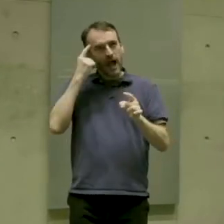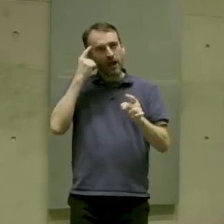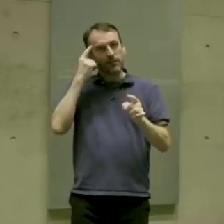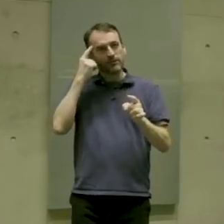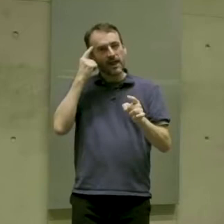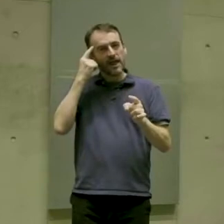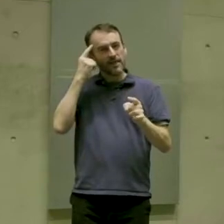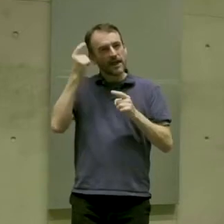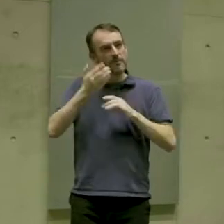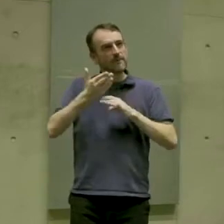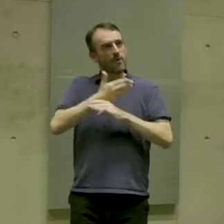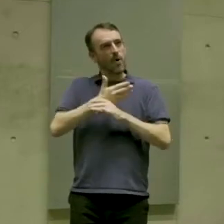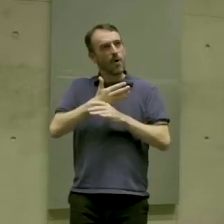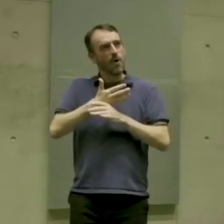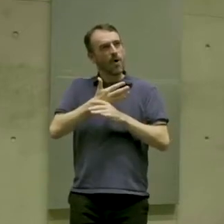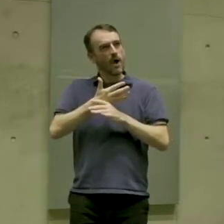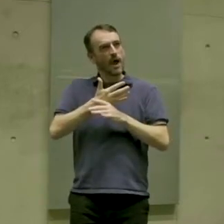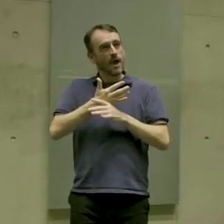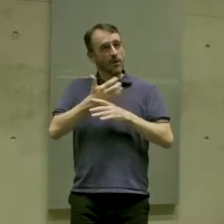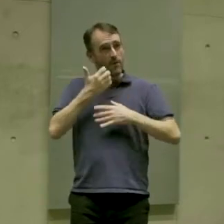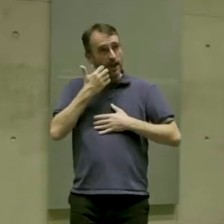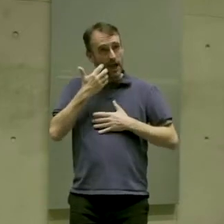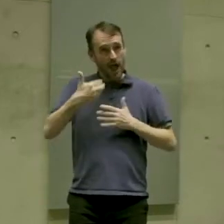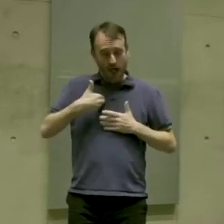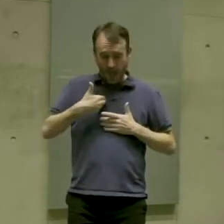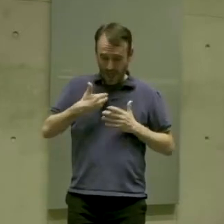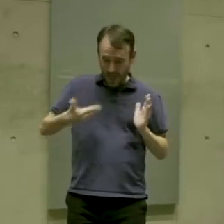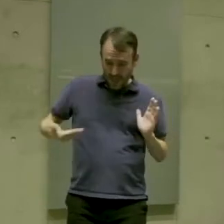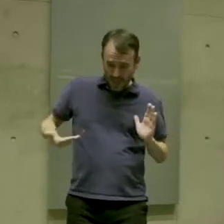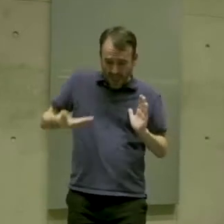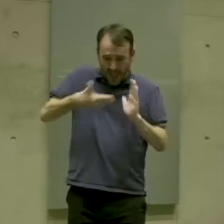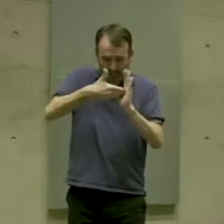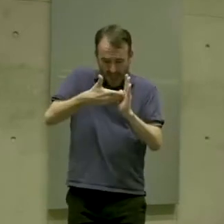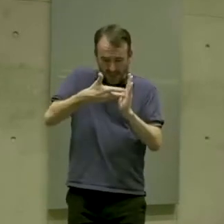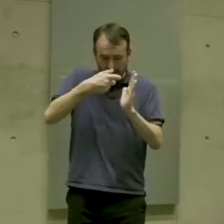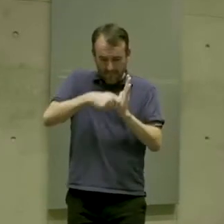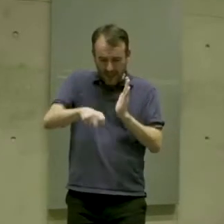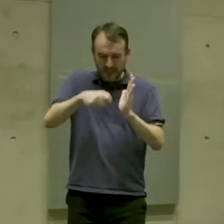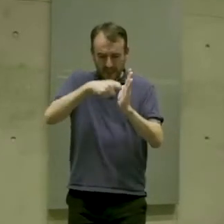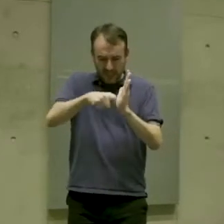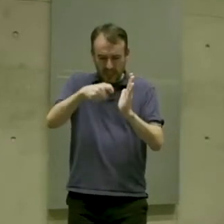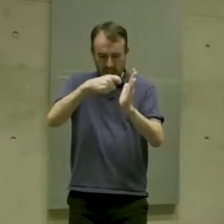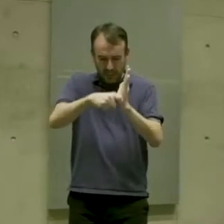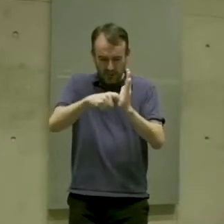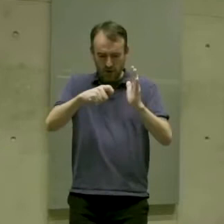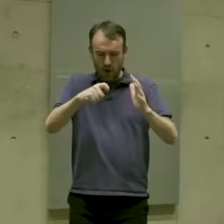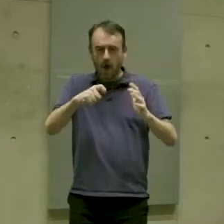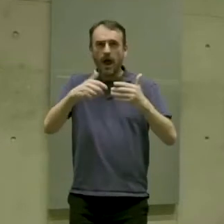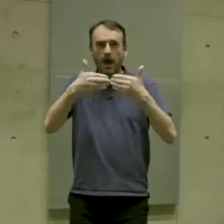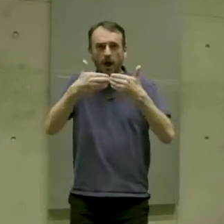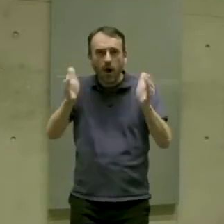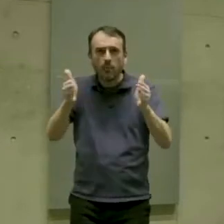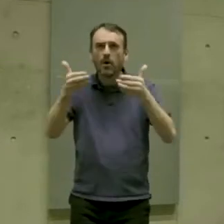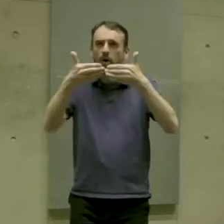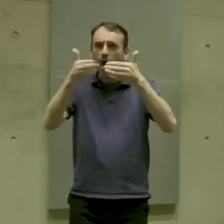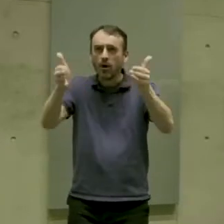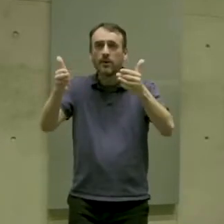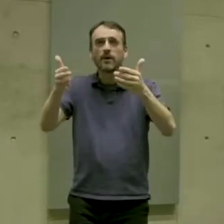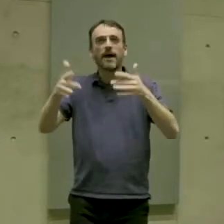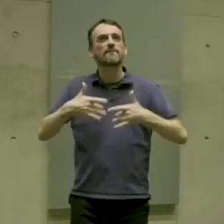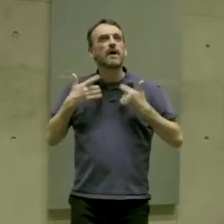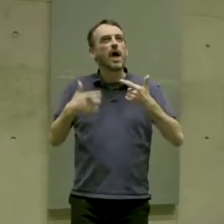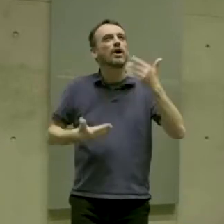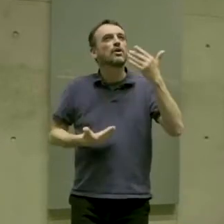were. Every passage I added felt like uncovering another room, like stumbling deeper and